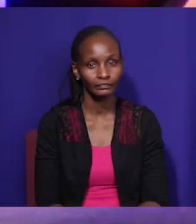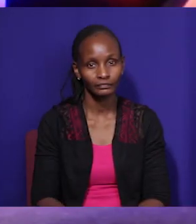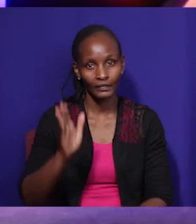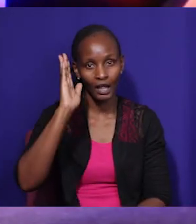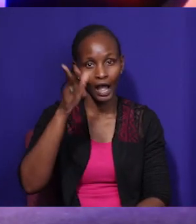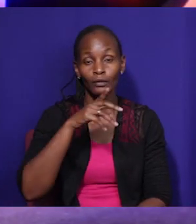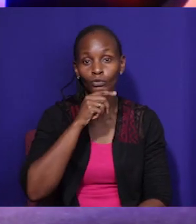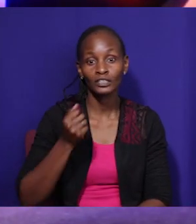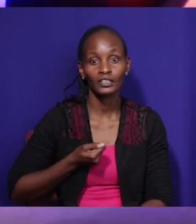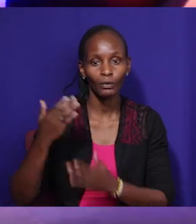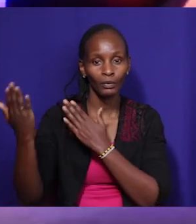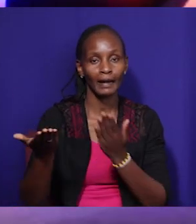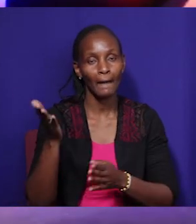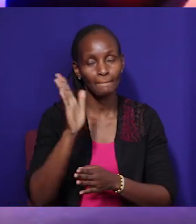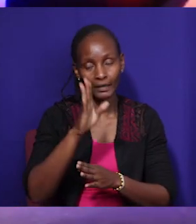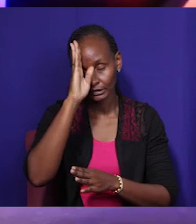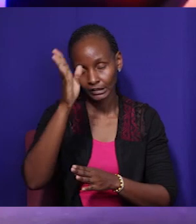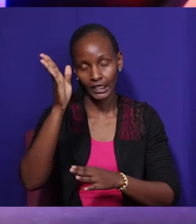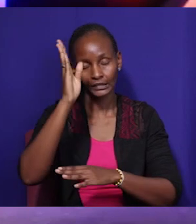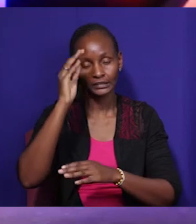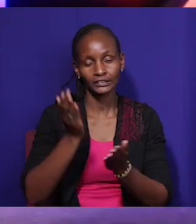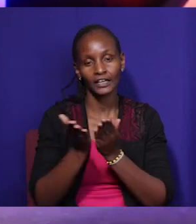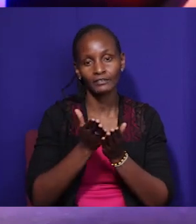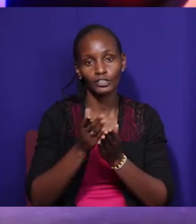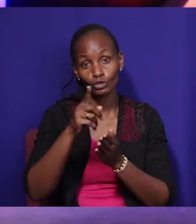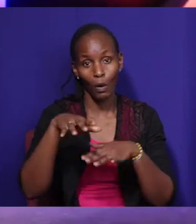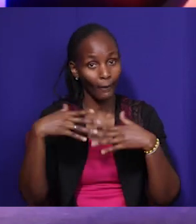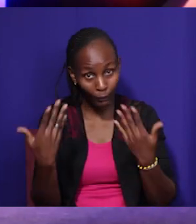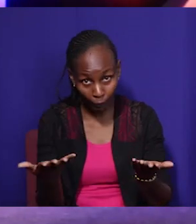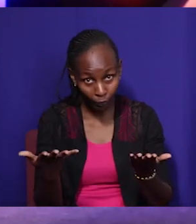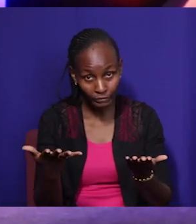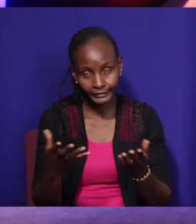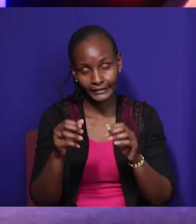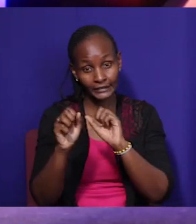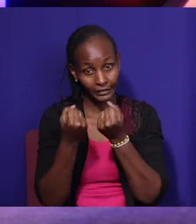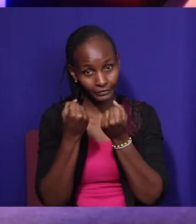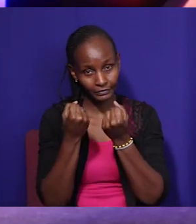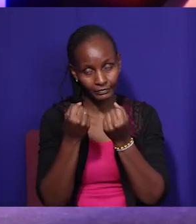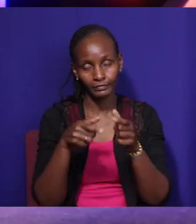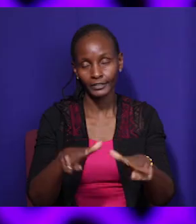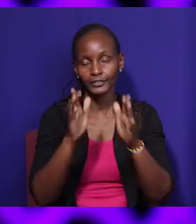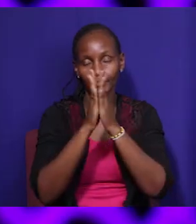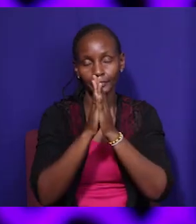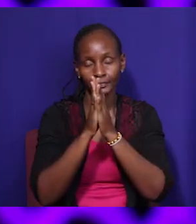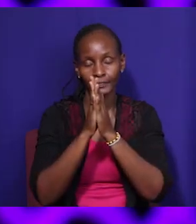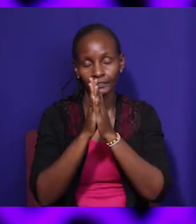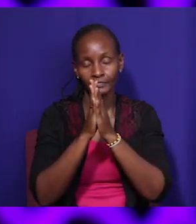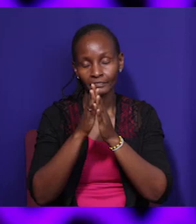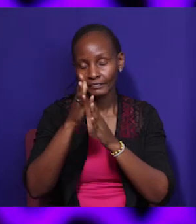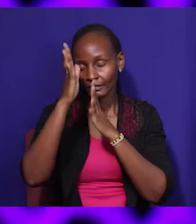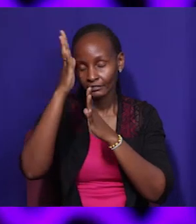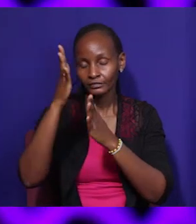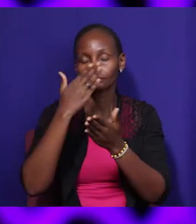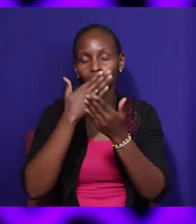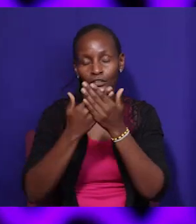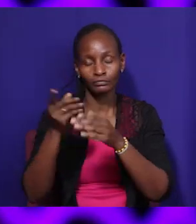Hi, boys and girls. Welcome back to our Sunday service. How have you been doing? Are you keeping safe? Let us pray. Oh, dear Heavenly Father, we